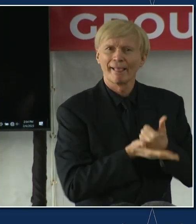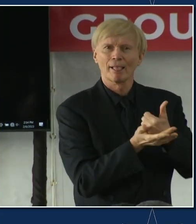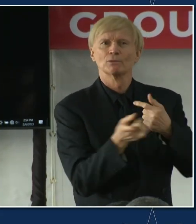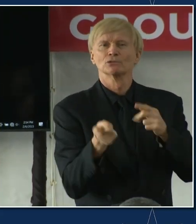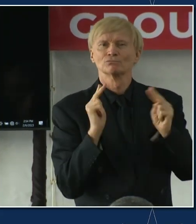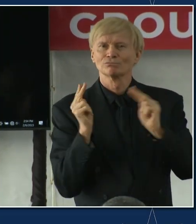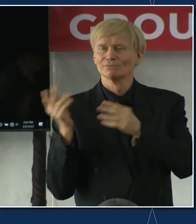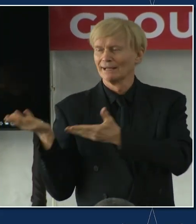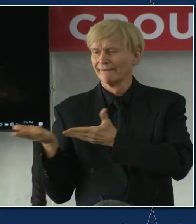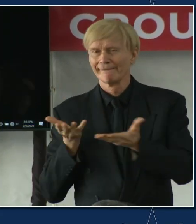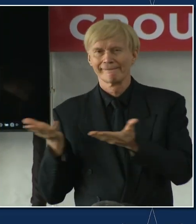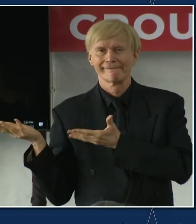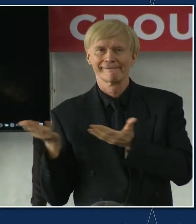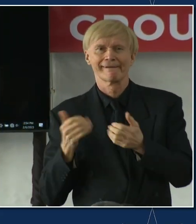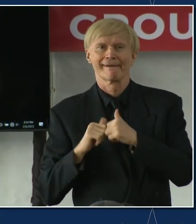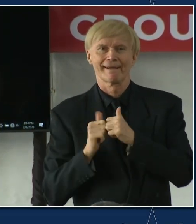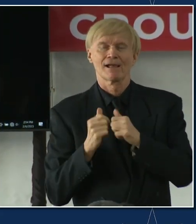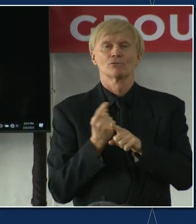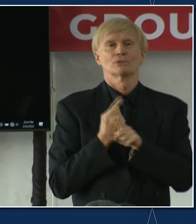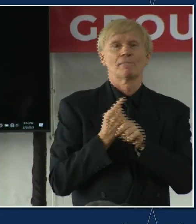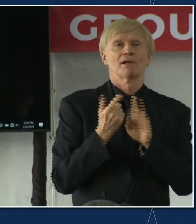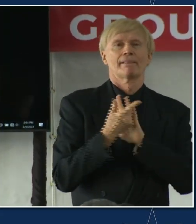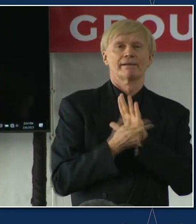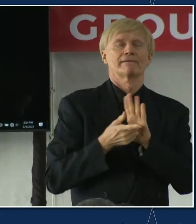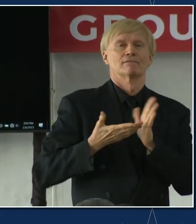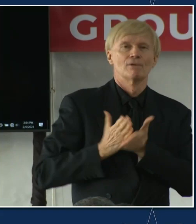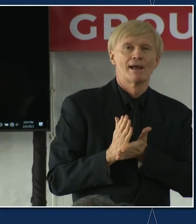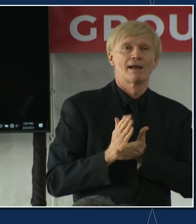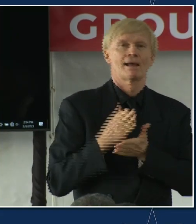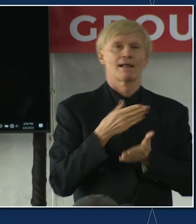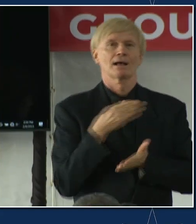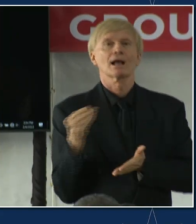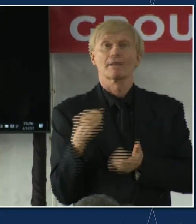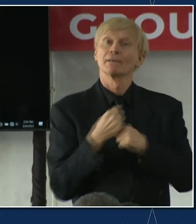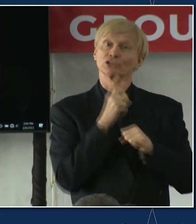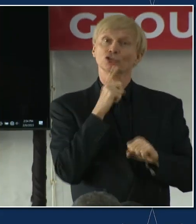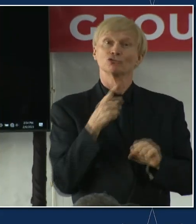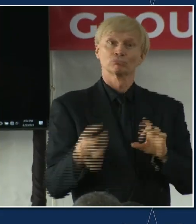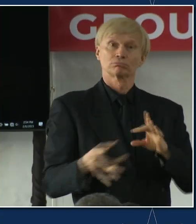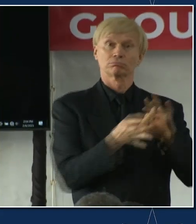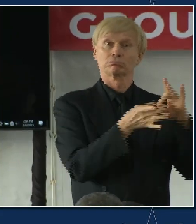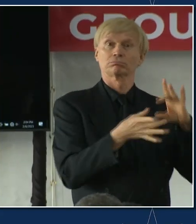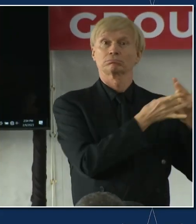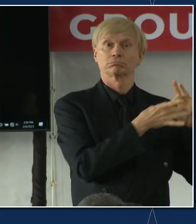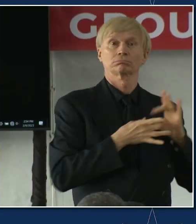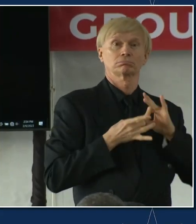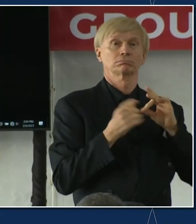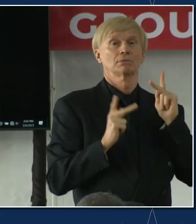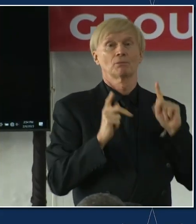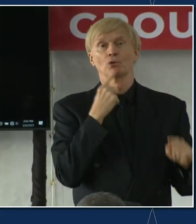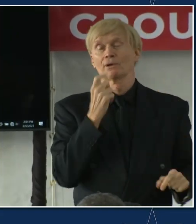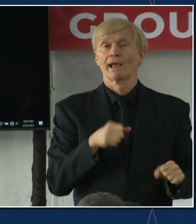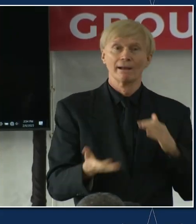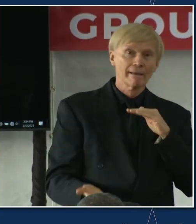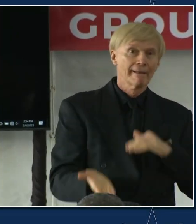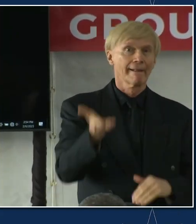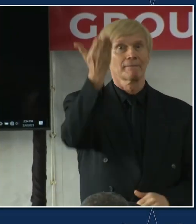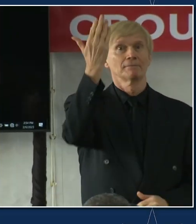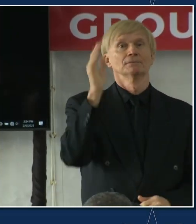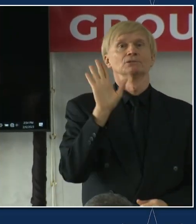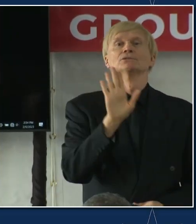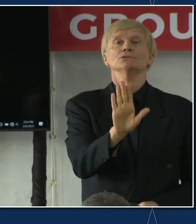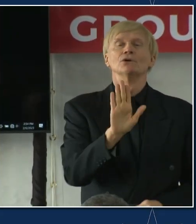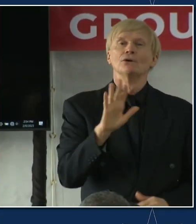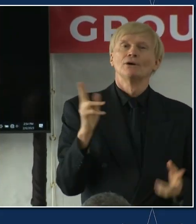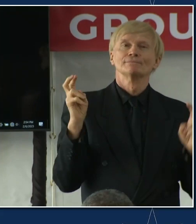ways, to make sure you do it properly and legally, but also to make sure that you connect with the people who may help you elevate that project to have